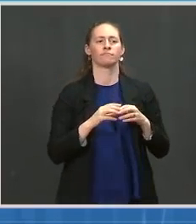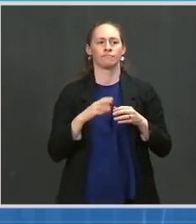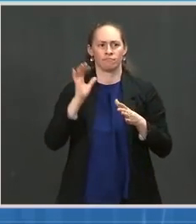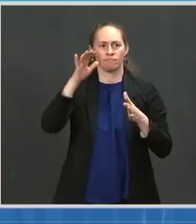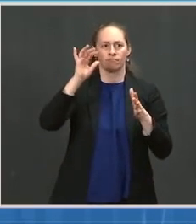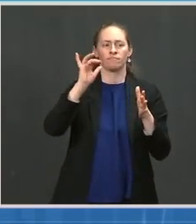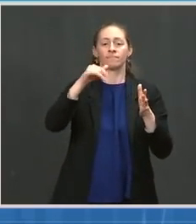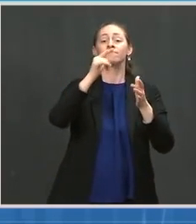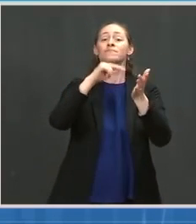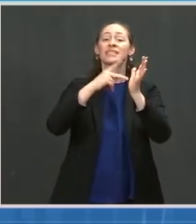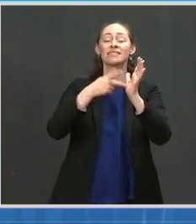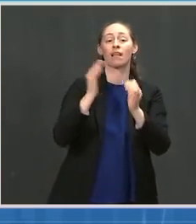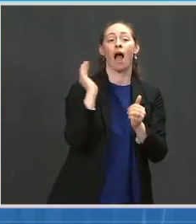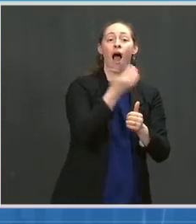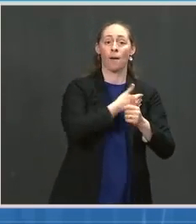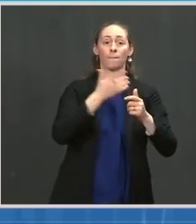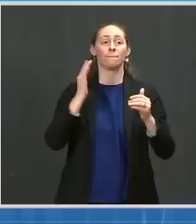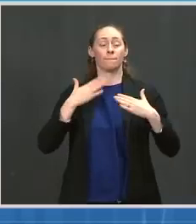slide.